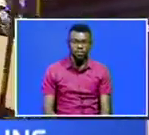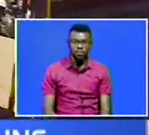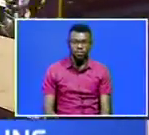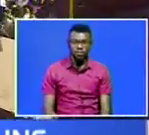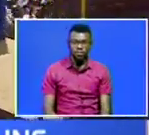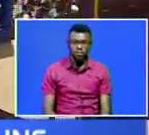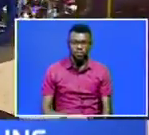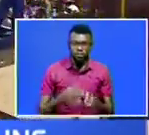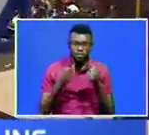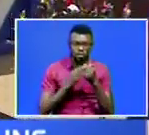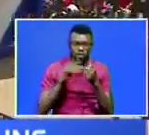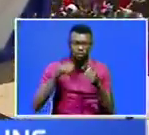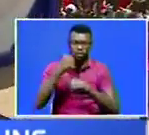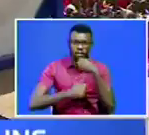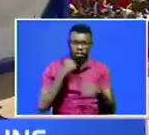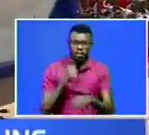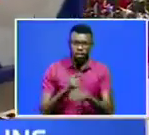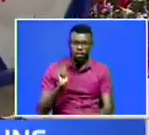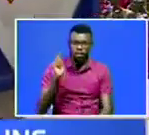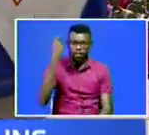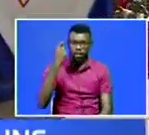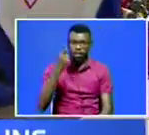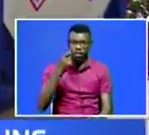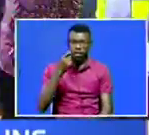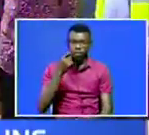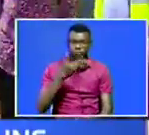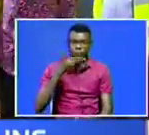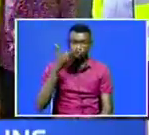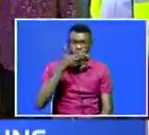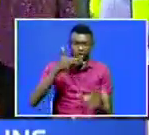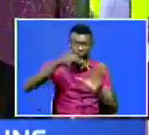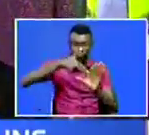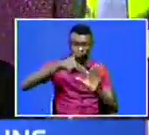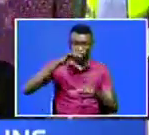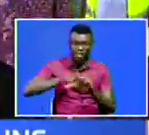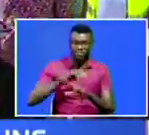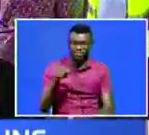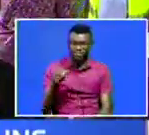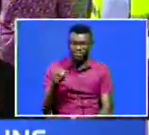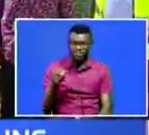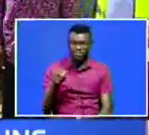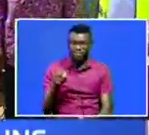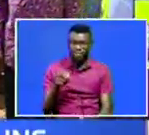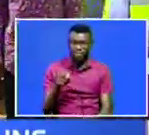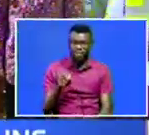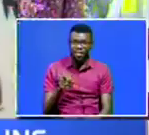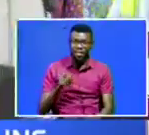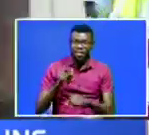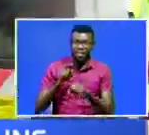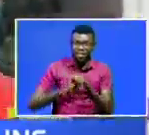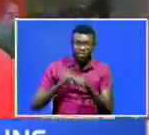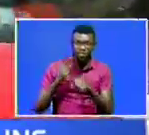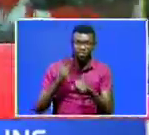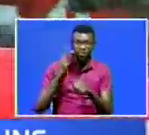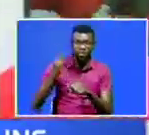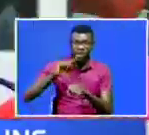In August this year, Kenya made its first oil export through the early oil pilot scheme. At the time,